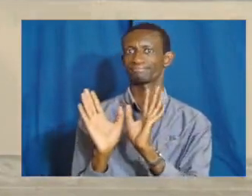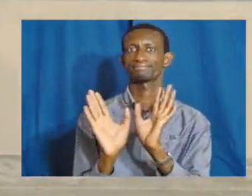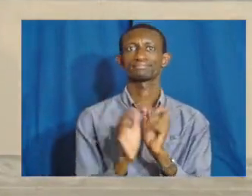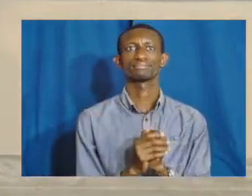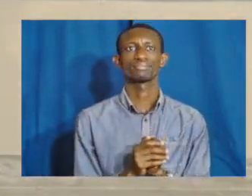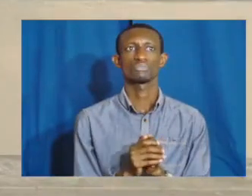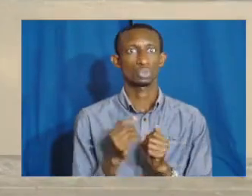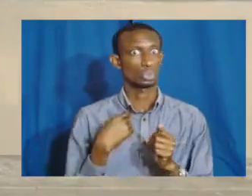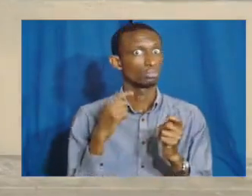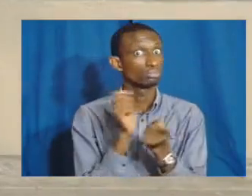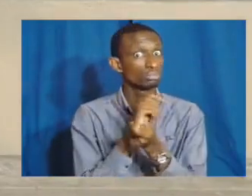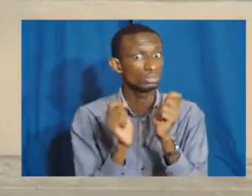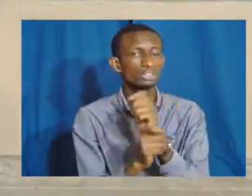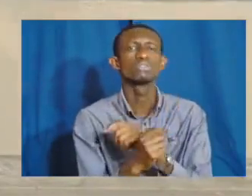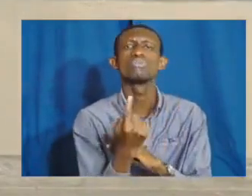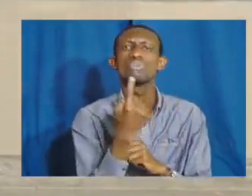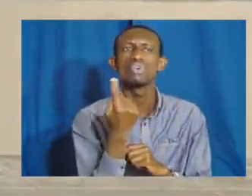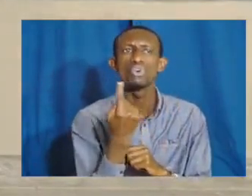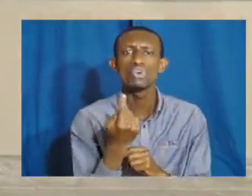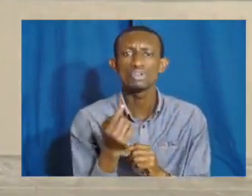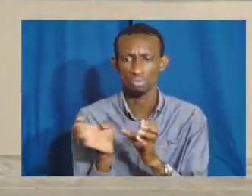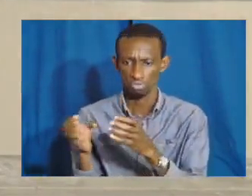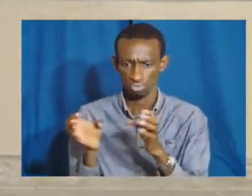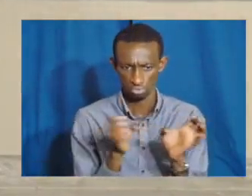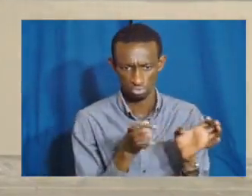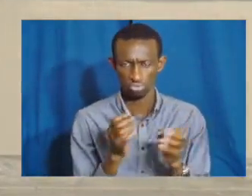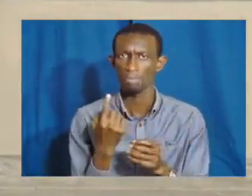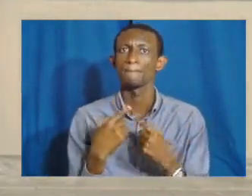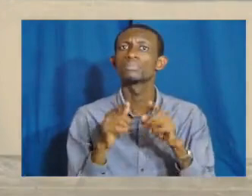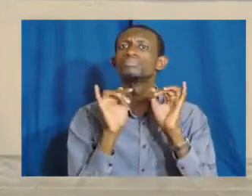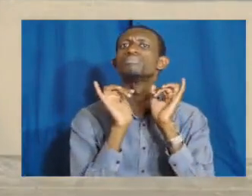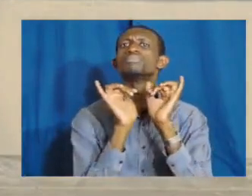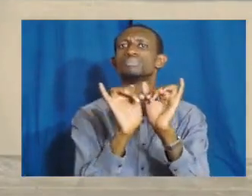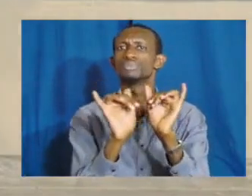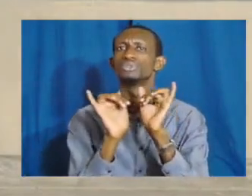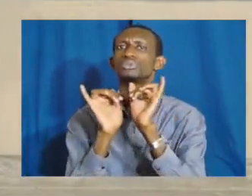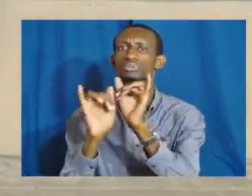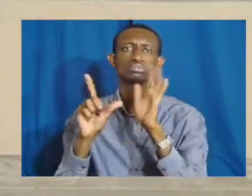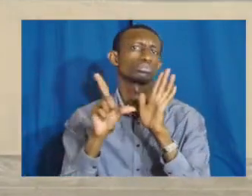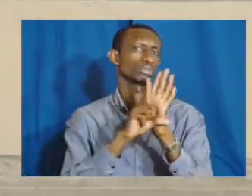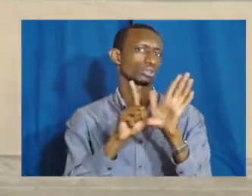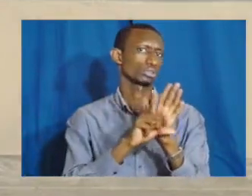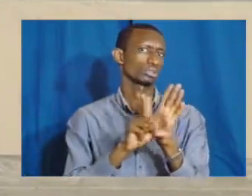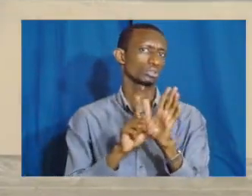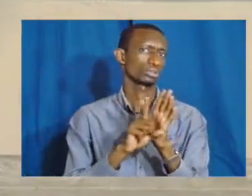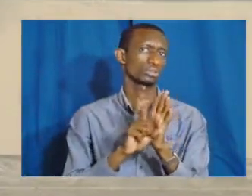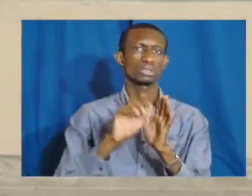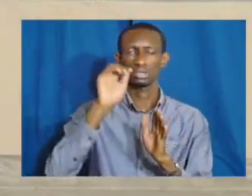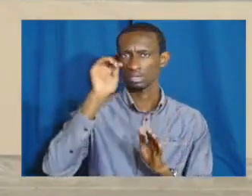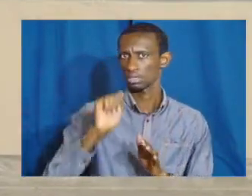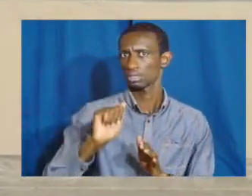So we are only changing the functional group. So we still maintain the rules, the